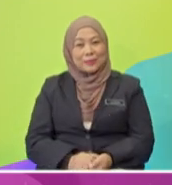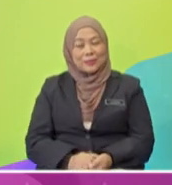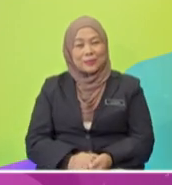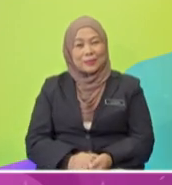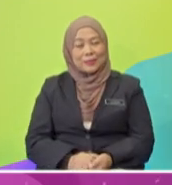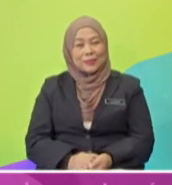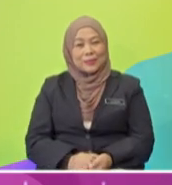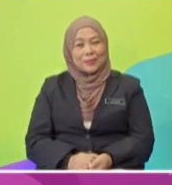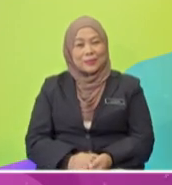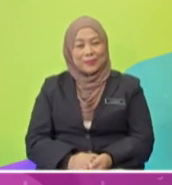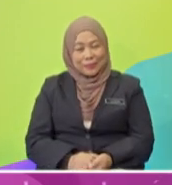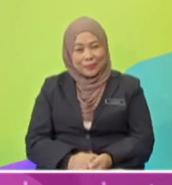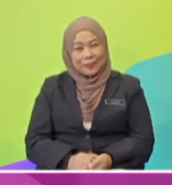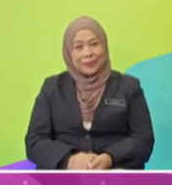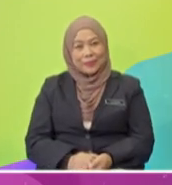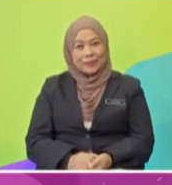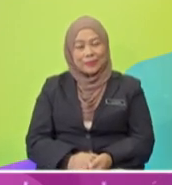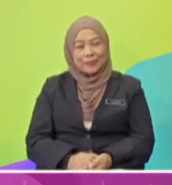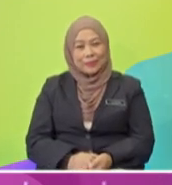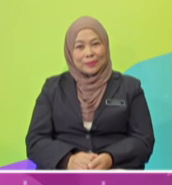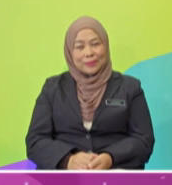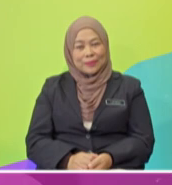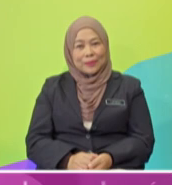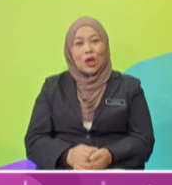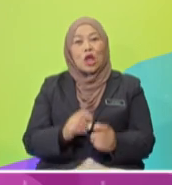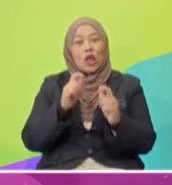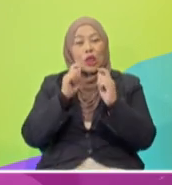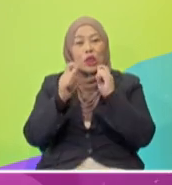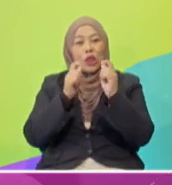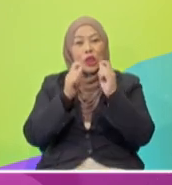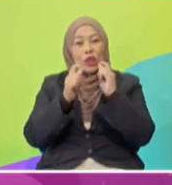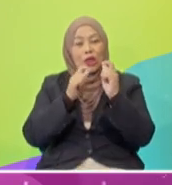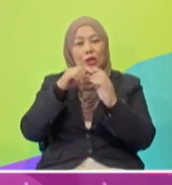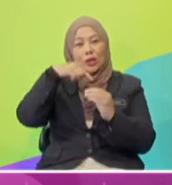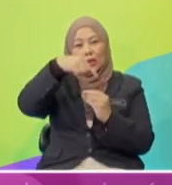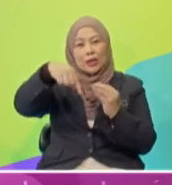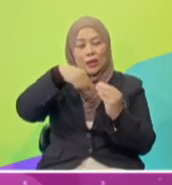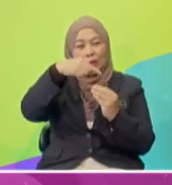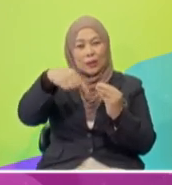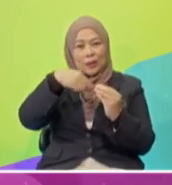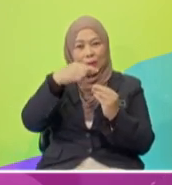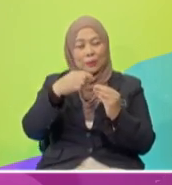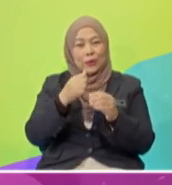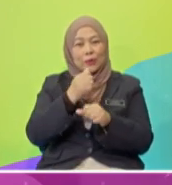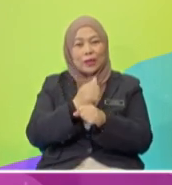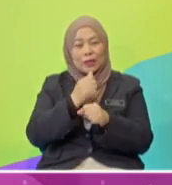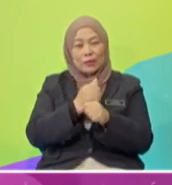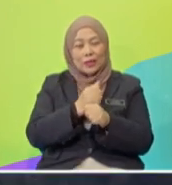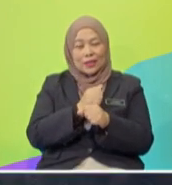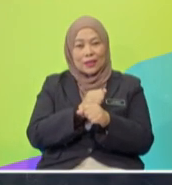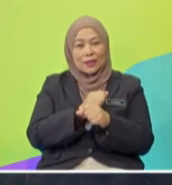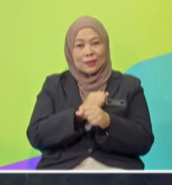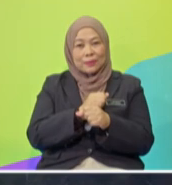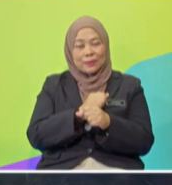song. Okay. We're going to participate and talk about familiar activities and experience.